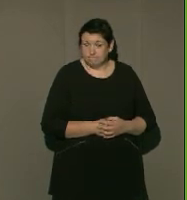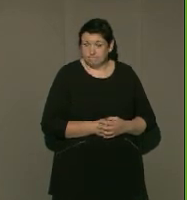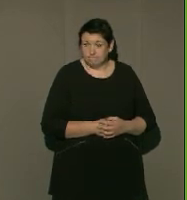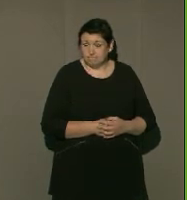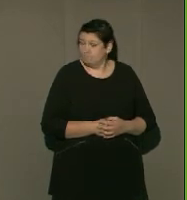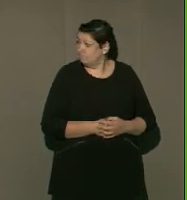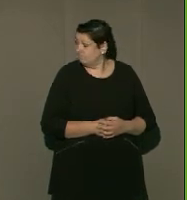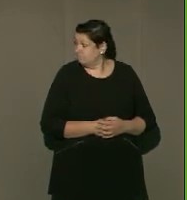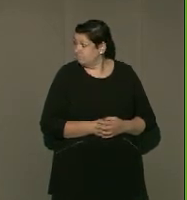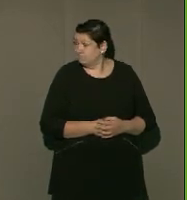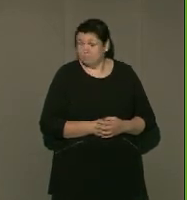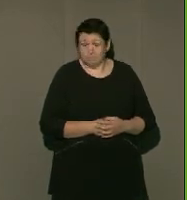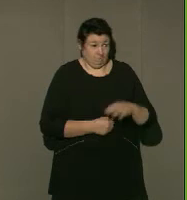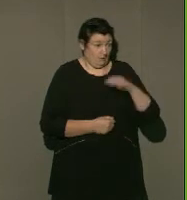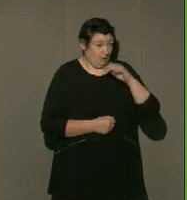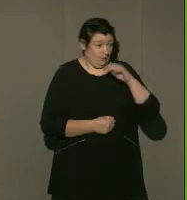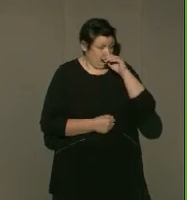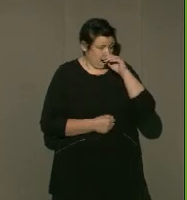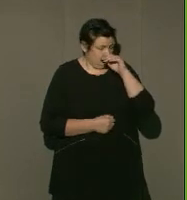So,